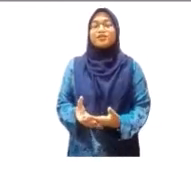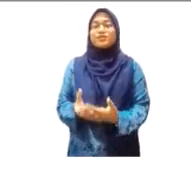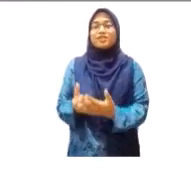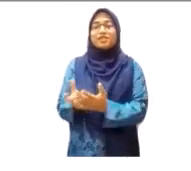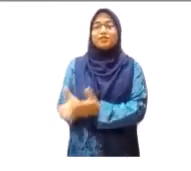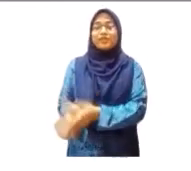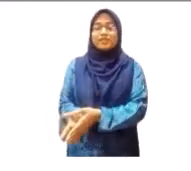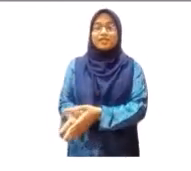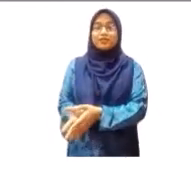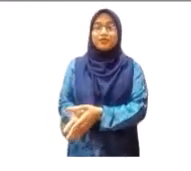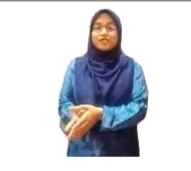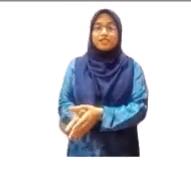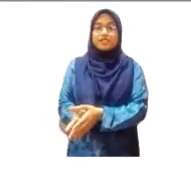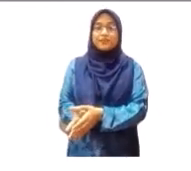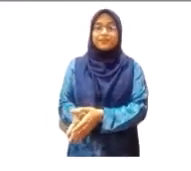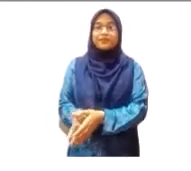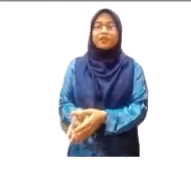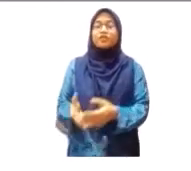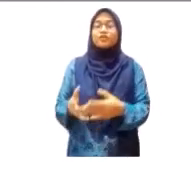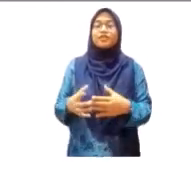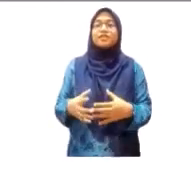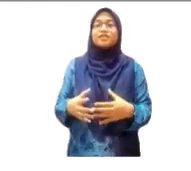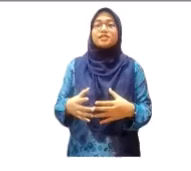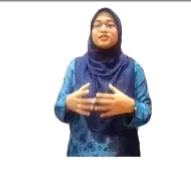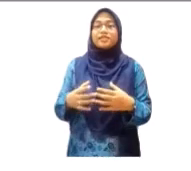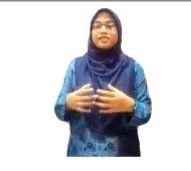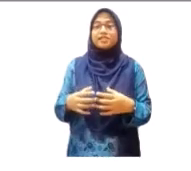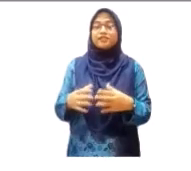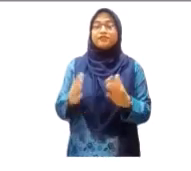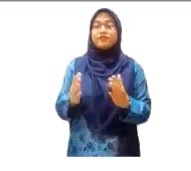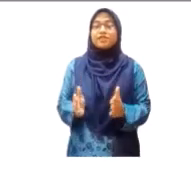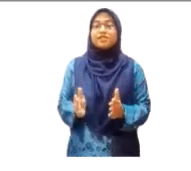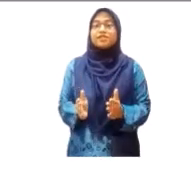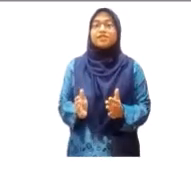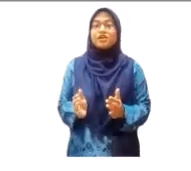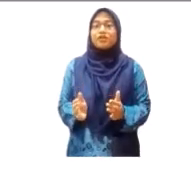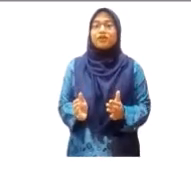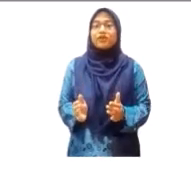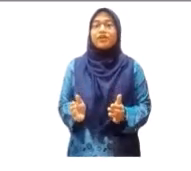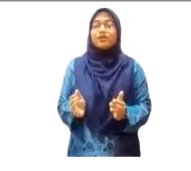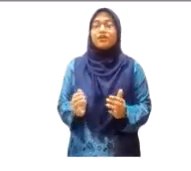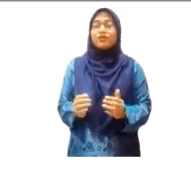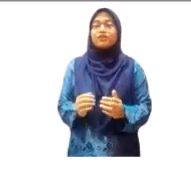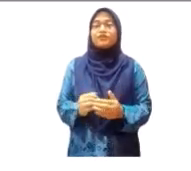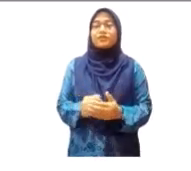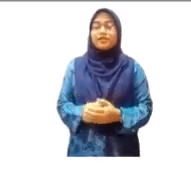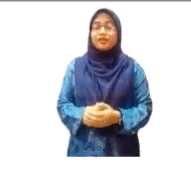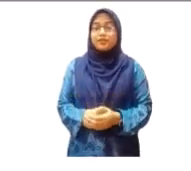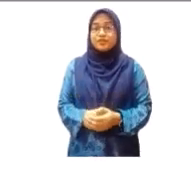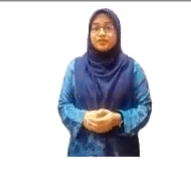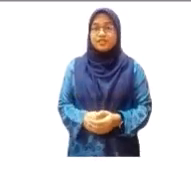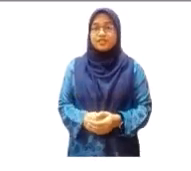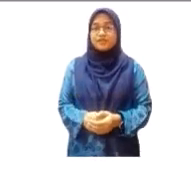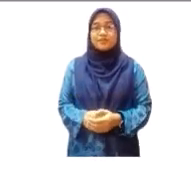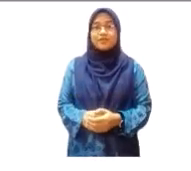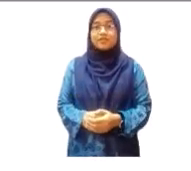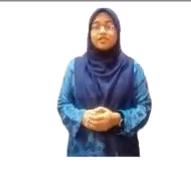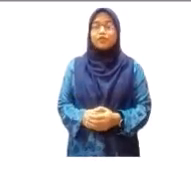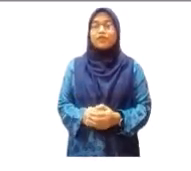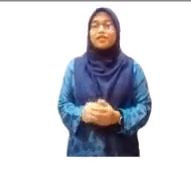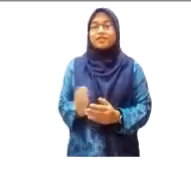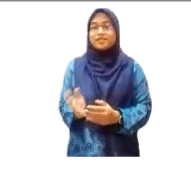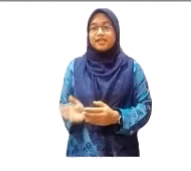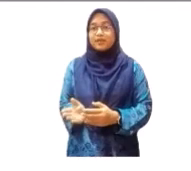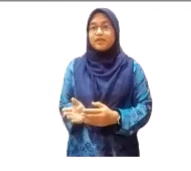as those in the Western countries. So this research focuses on non-sign language users'